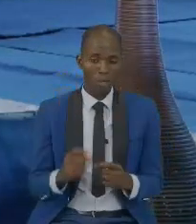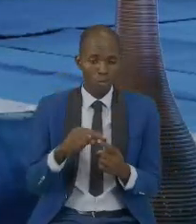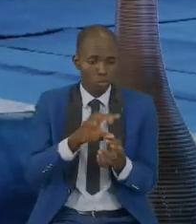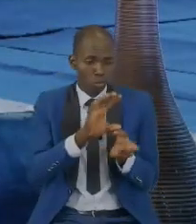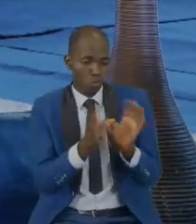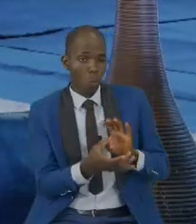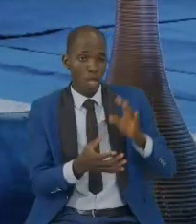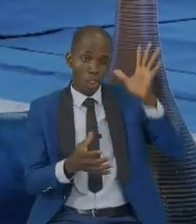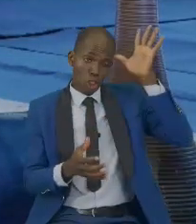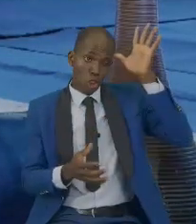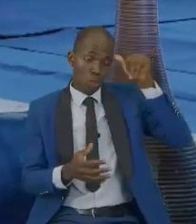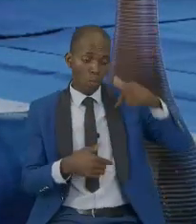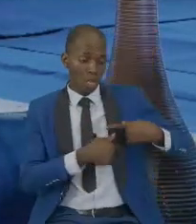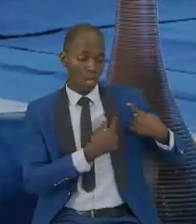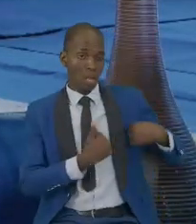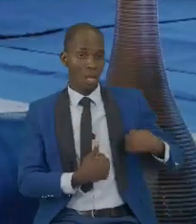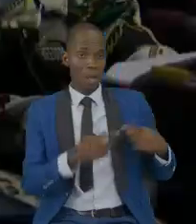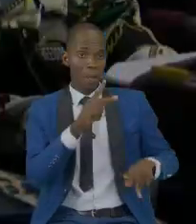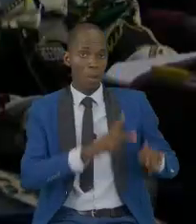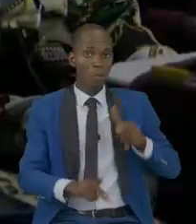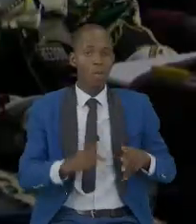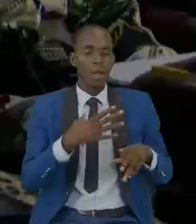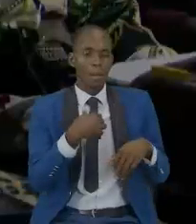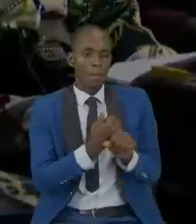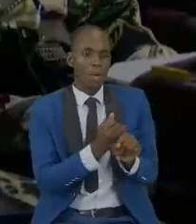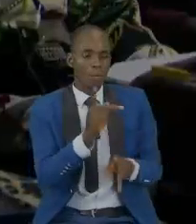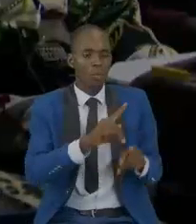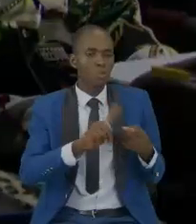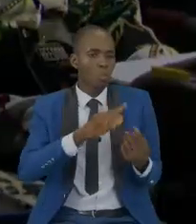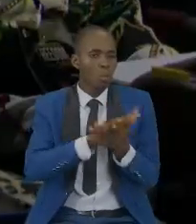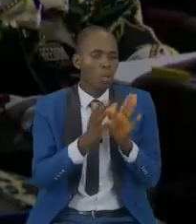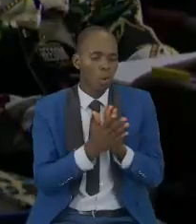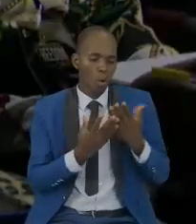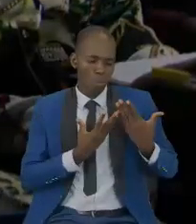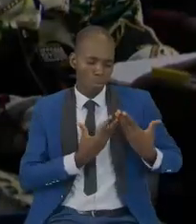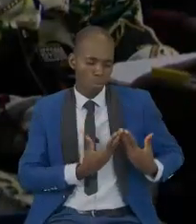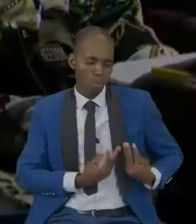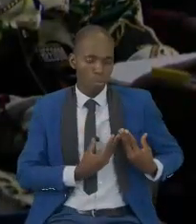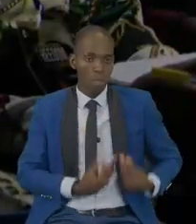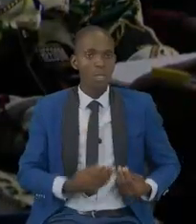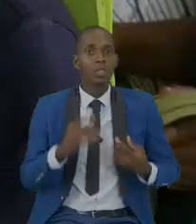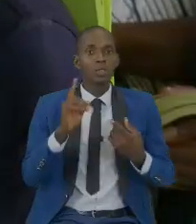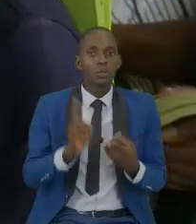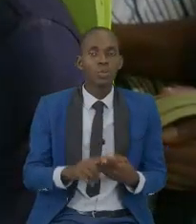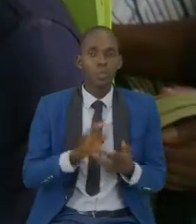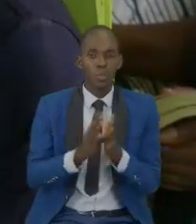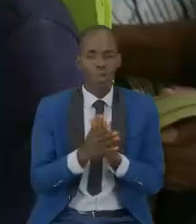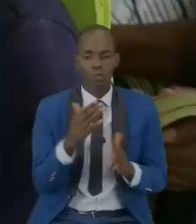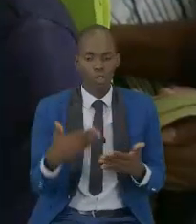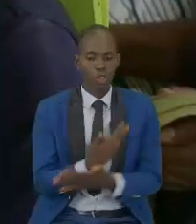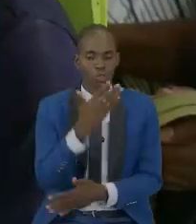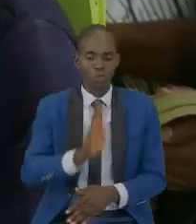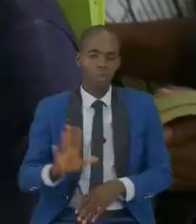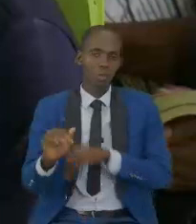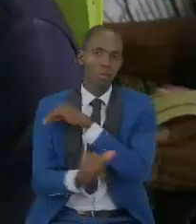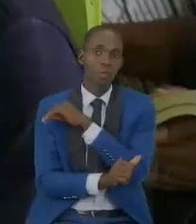stony hearts and make them tender children of Abraham. He has the power